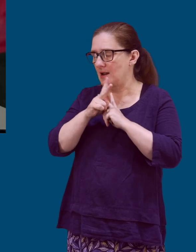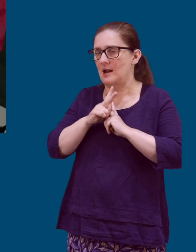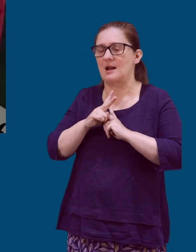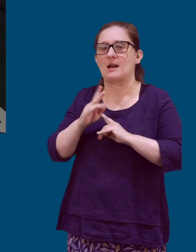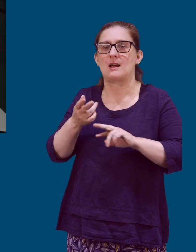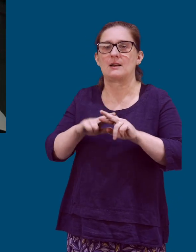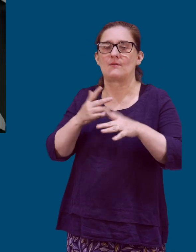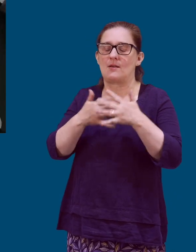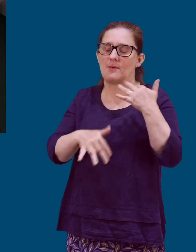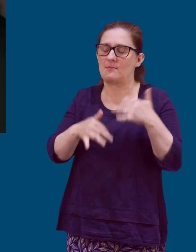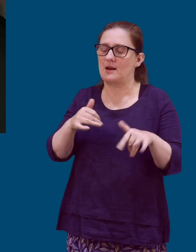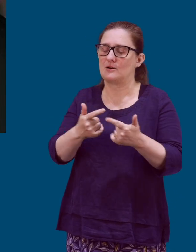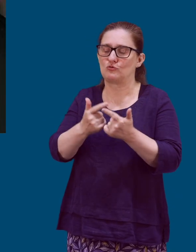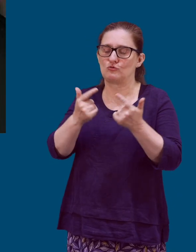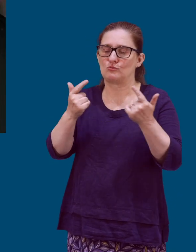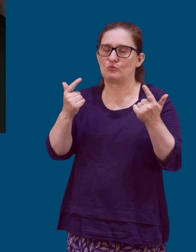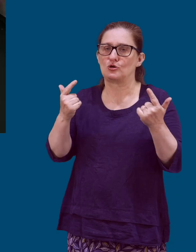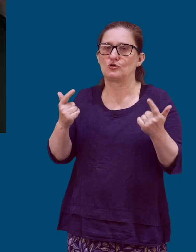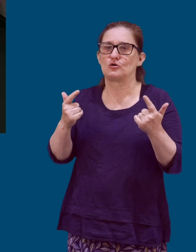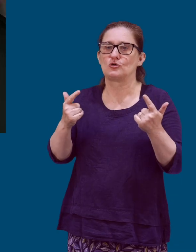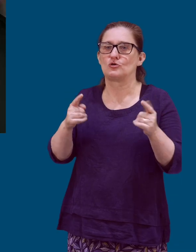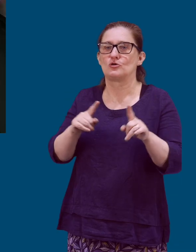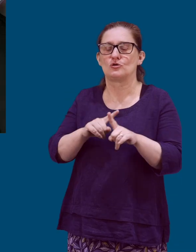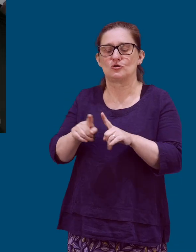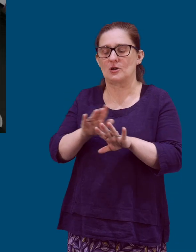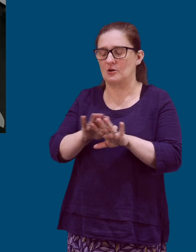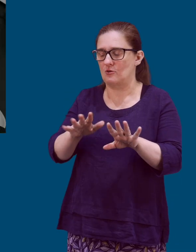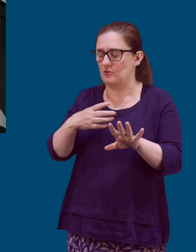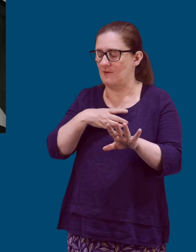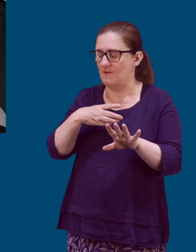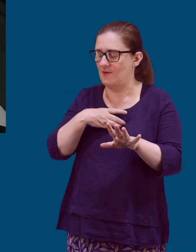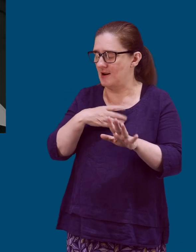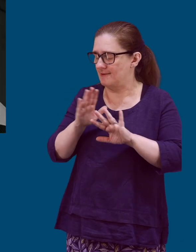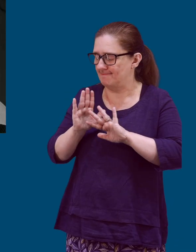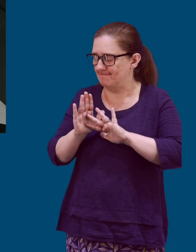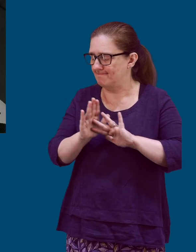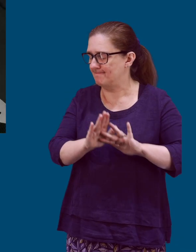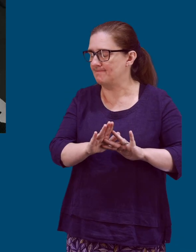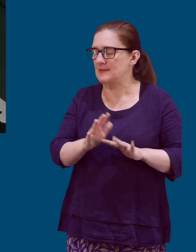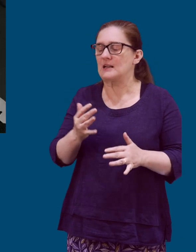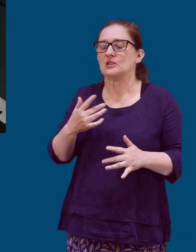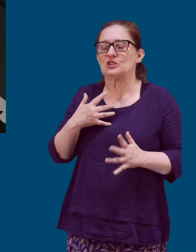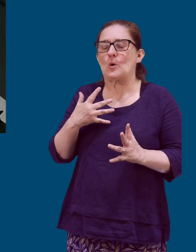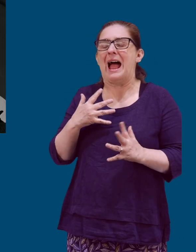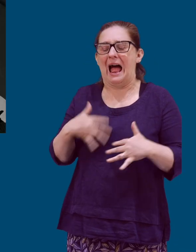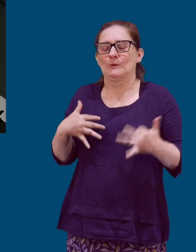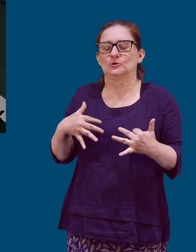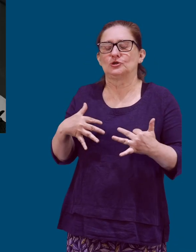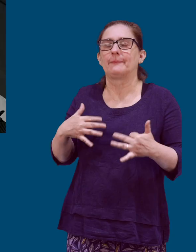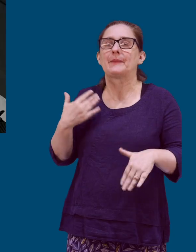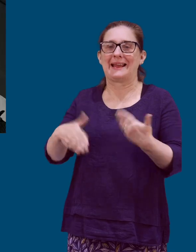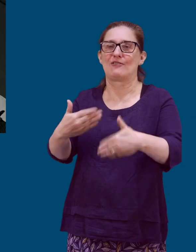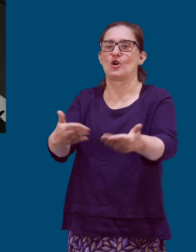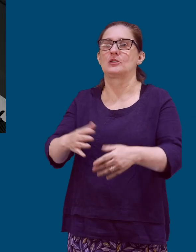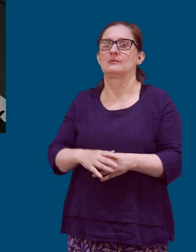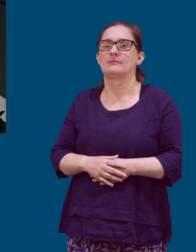if the pain is too much to bear? I try not to have those fears. I just get up, ouch, and carry on. Because